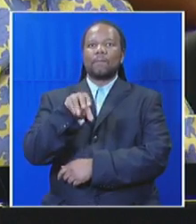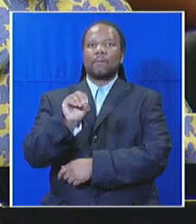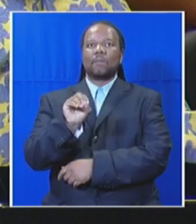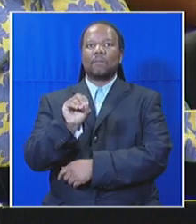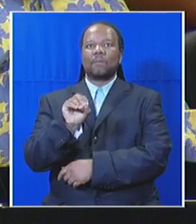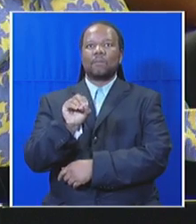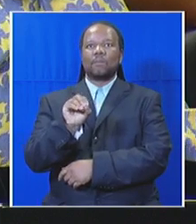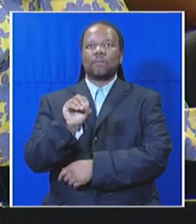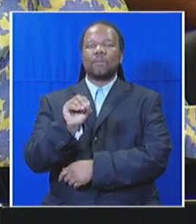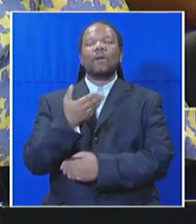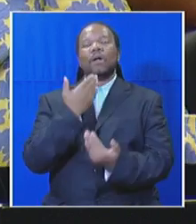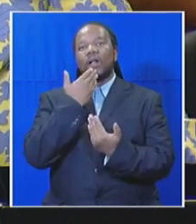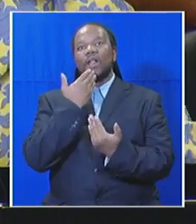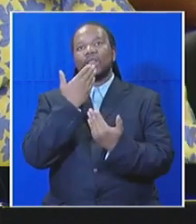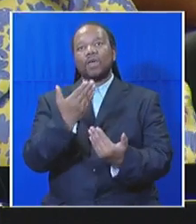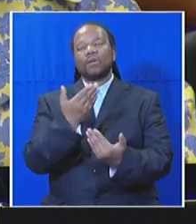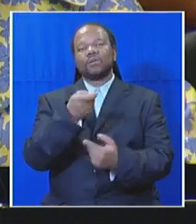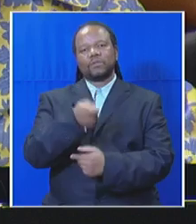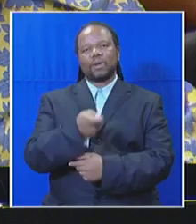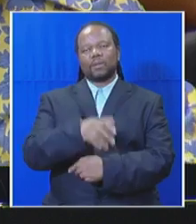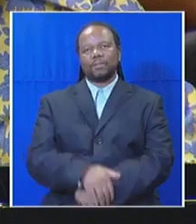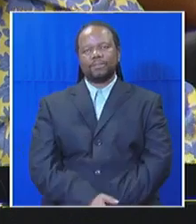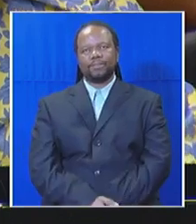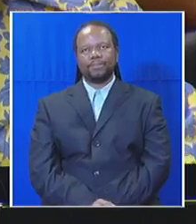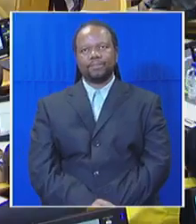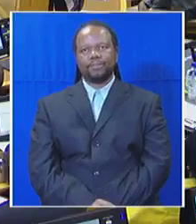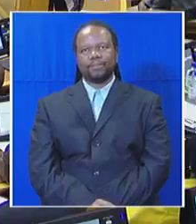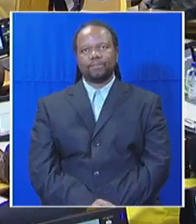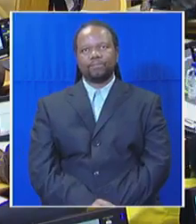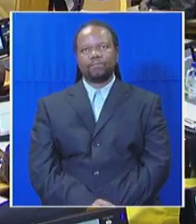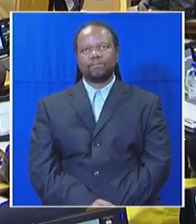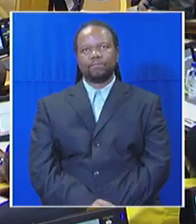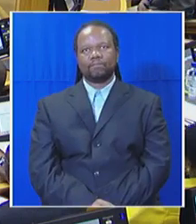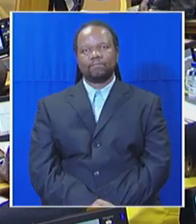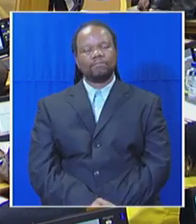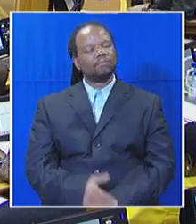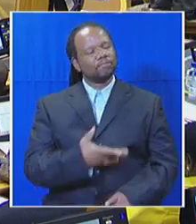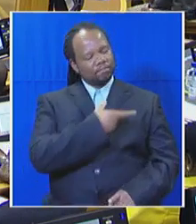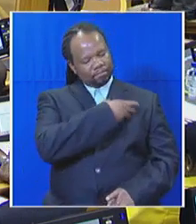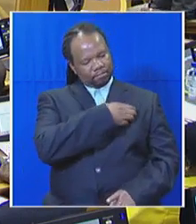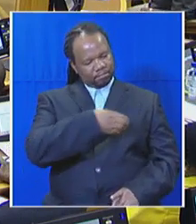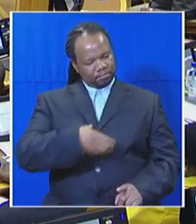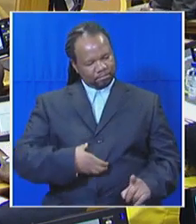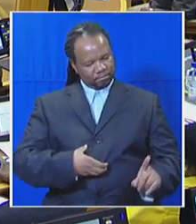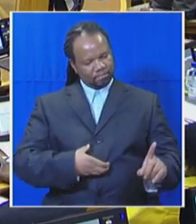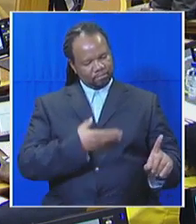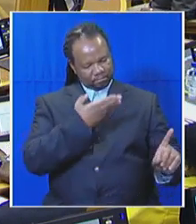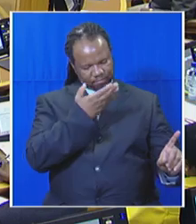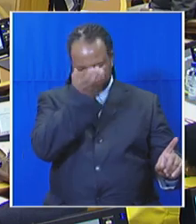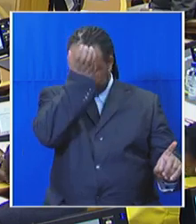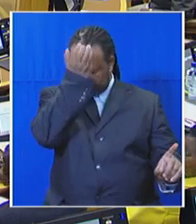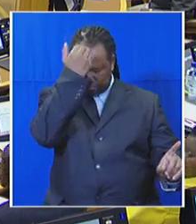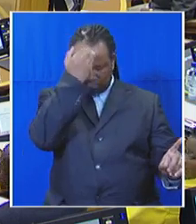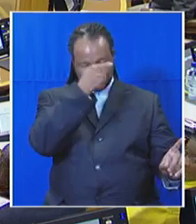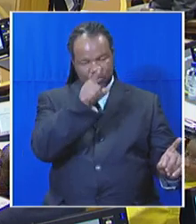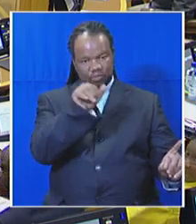Thank you very much, Honorable Speaker. Your Excellency, President Zuma, thank you very much